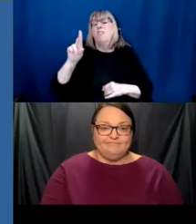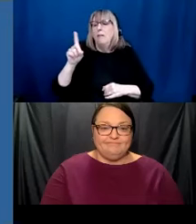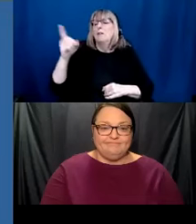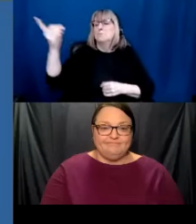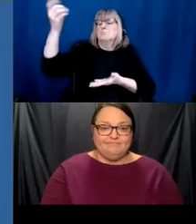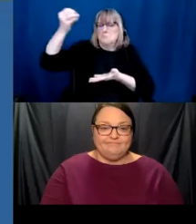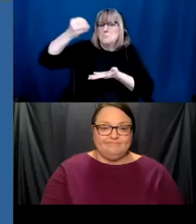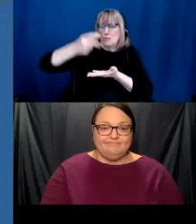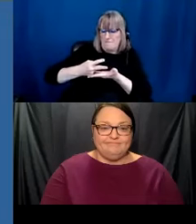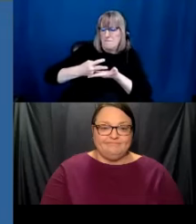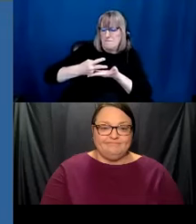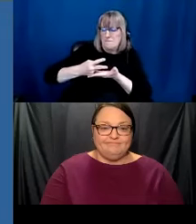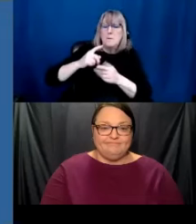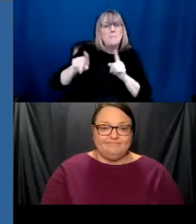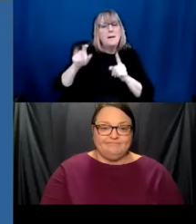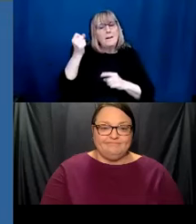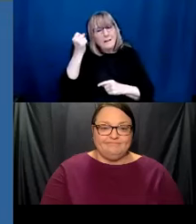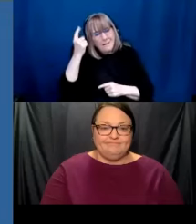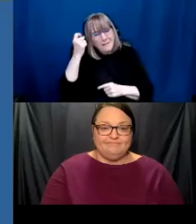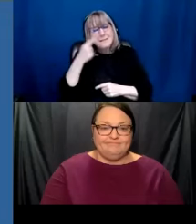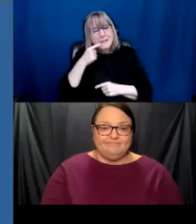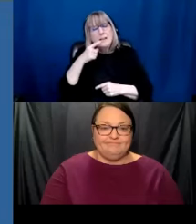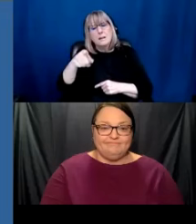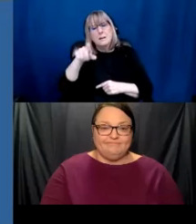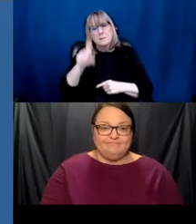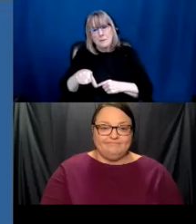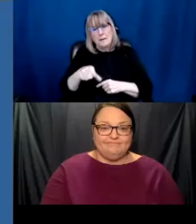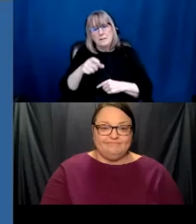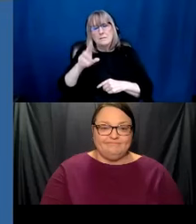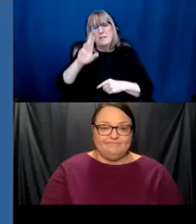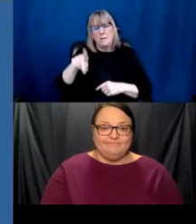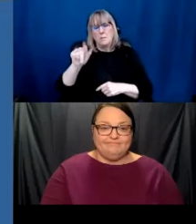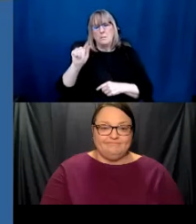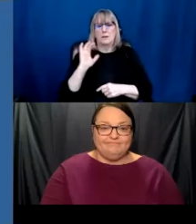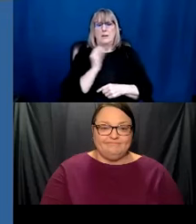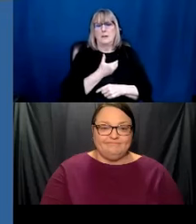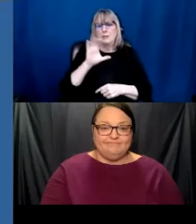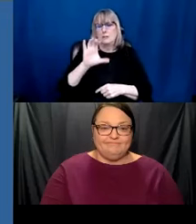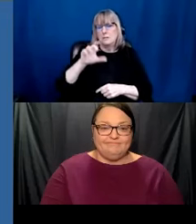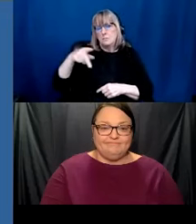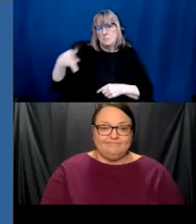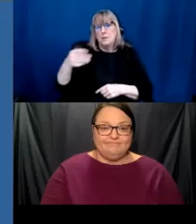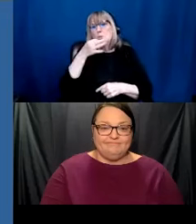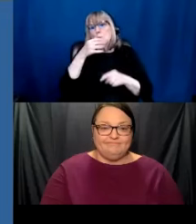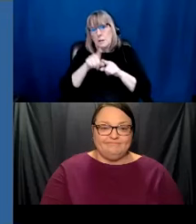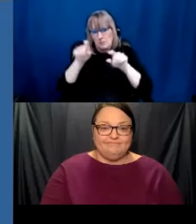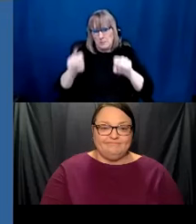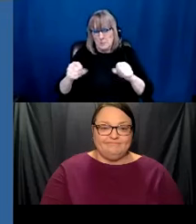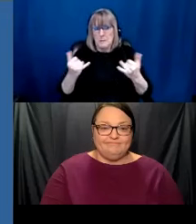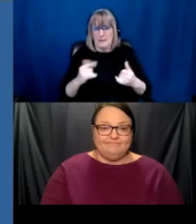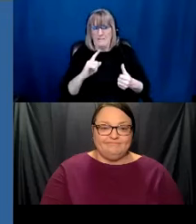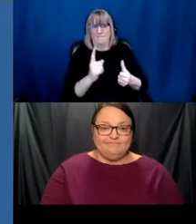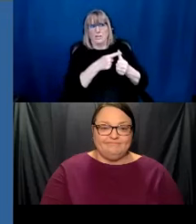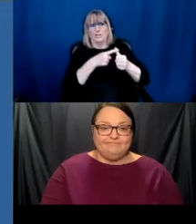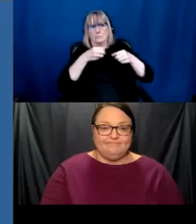okay, but said that we needed to update our CPP as soon as possible. And this is our first chance to do